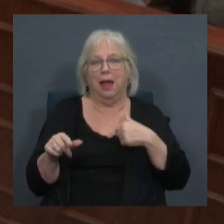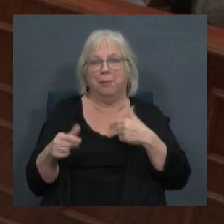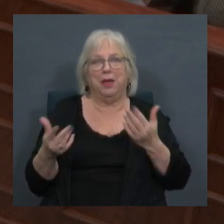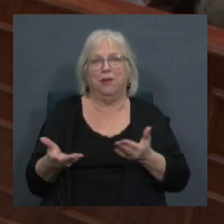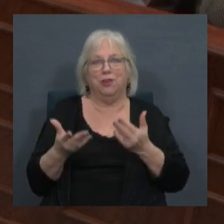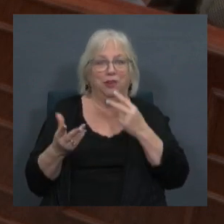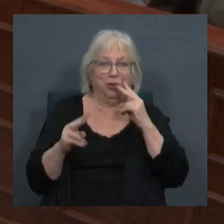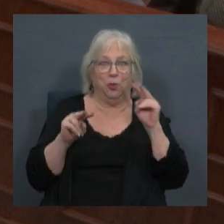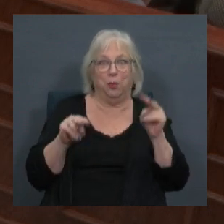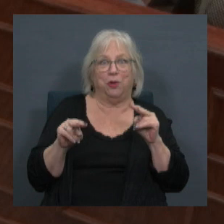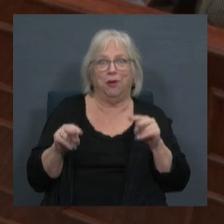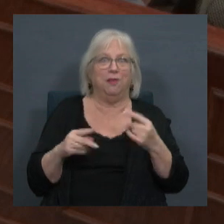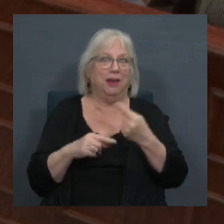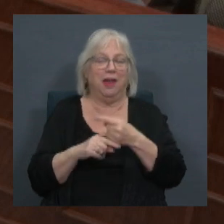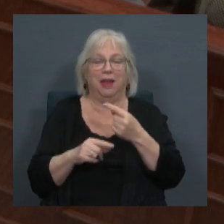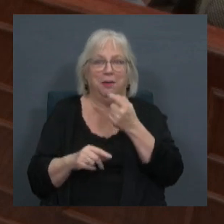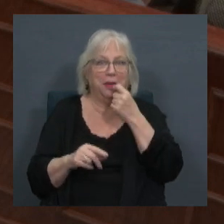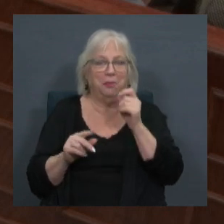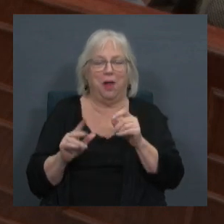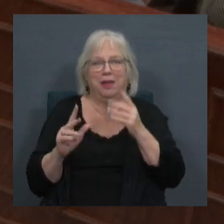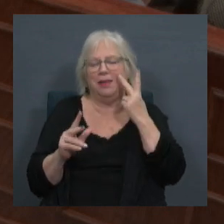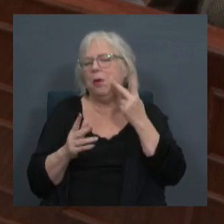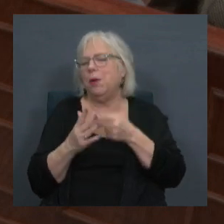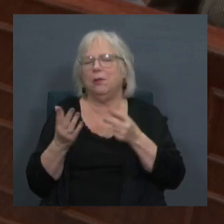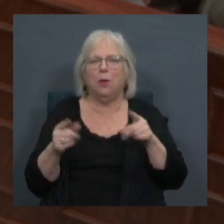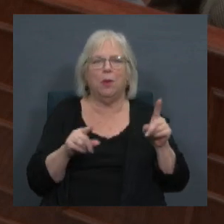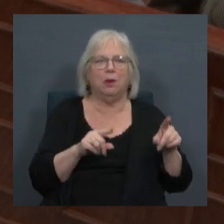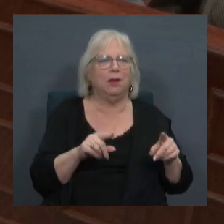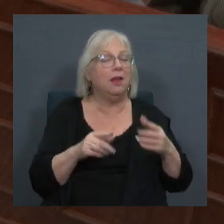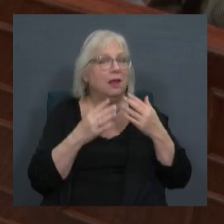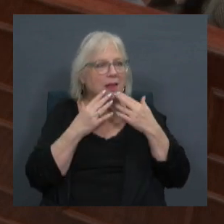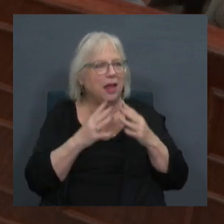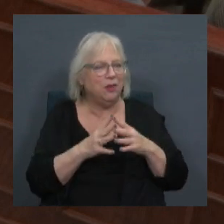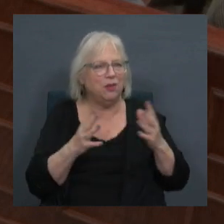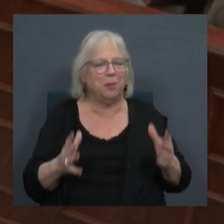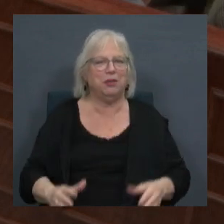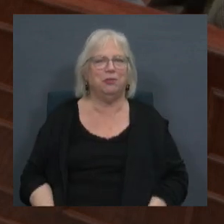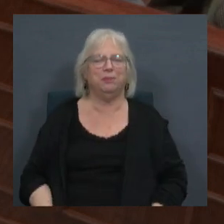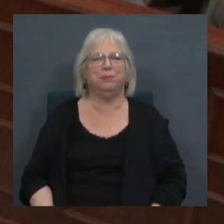to just observe today and see what's going on. Thank you so much. Right.